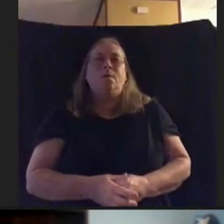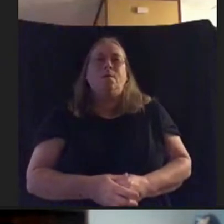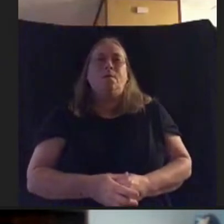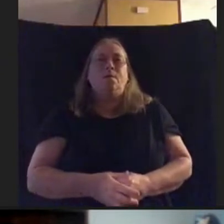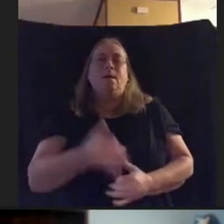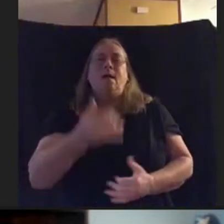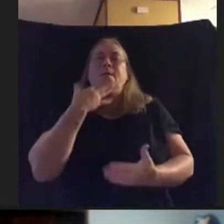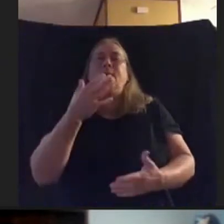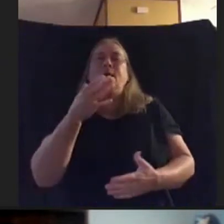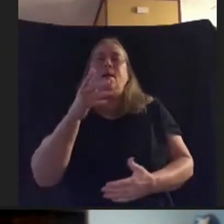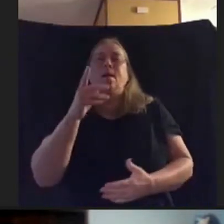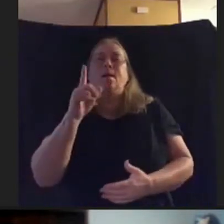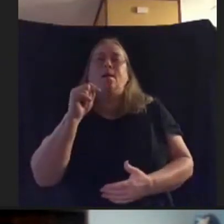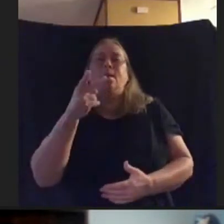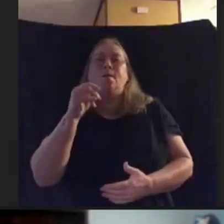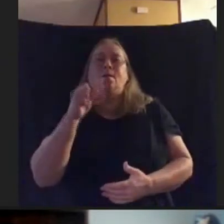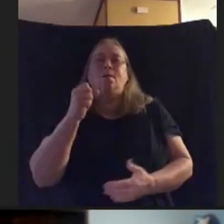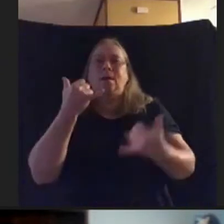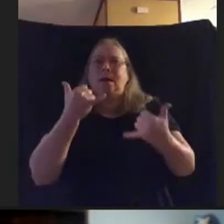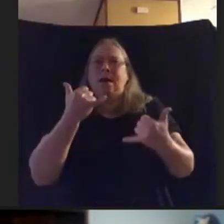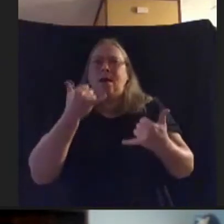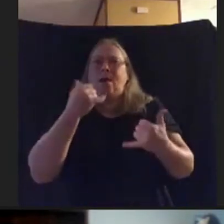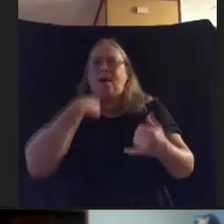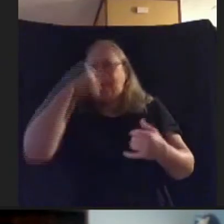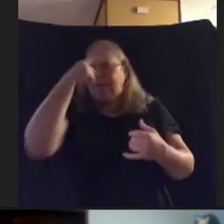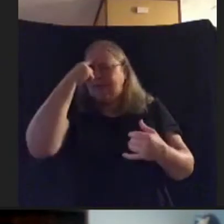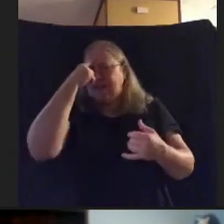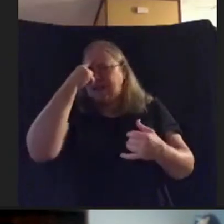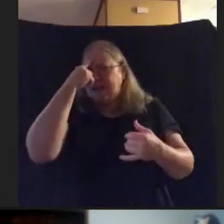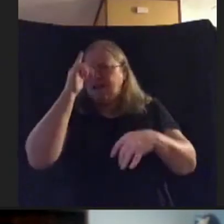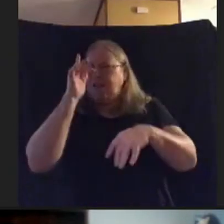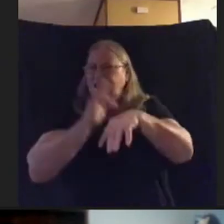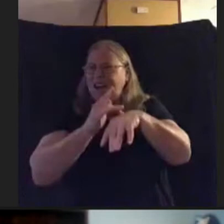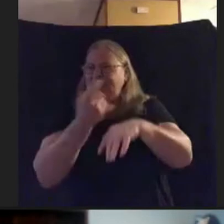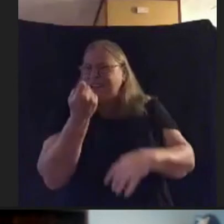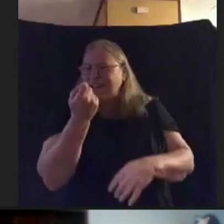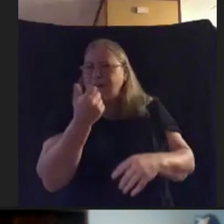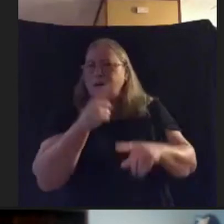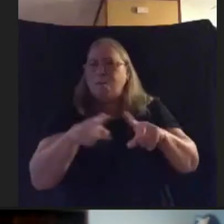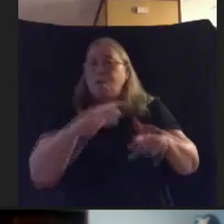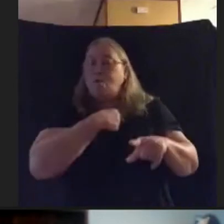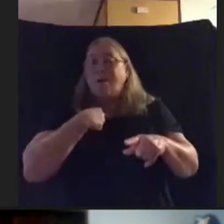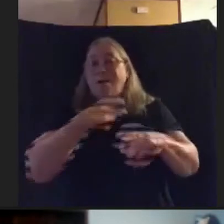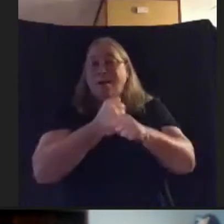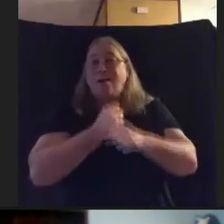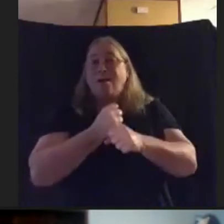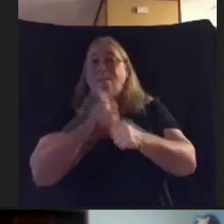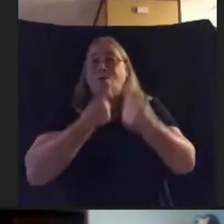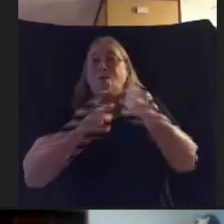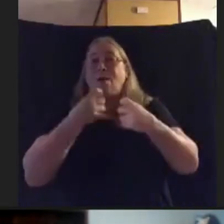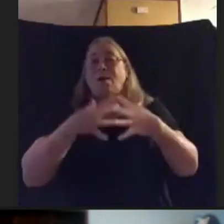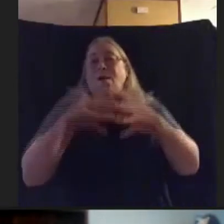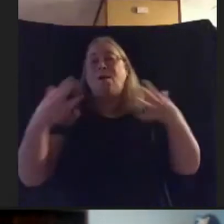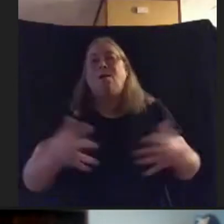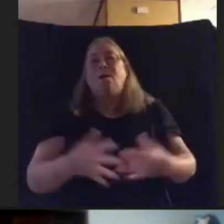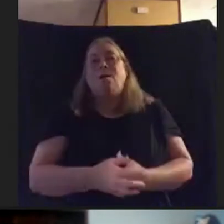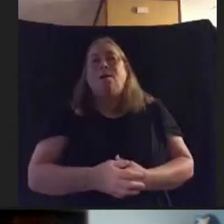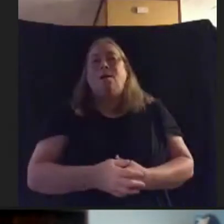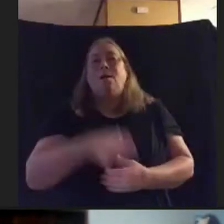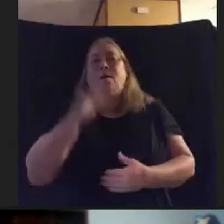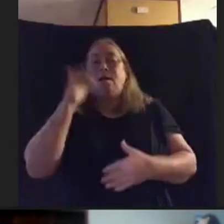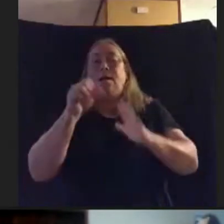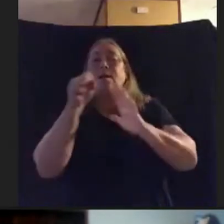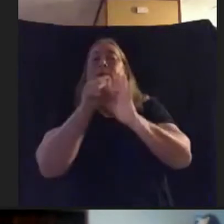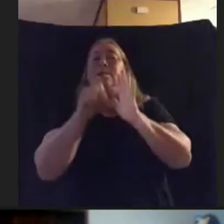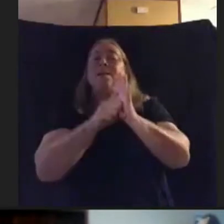From Anita Lee, and I think we touched on this a little bit, but we do get this question a lot. As state drive-throughs,